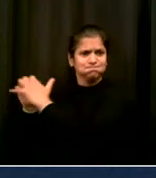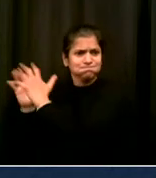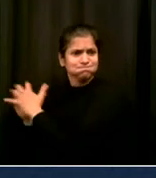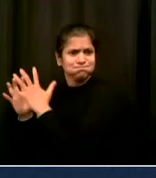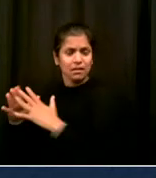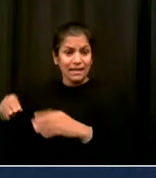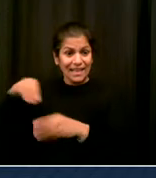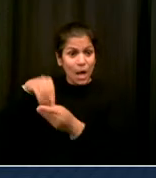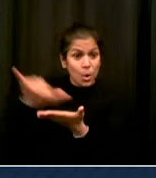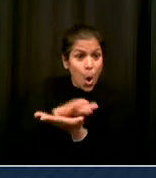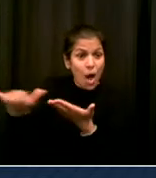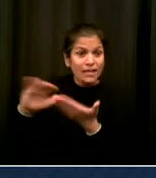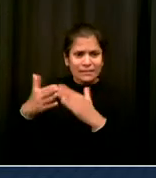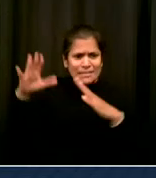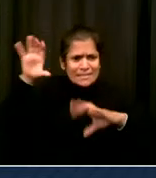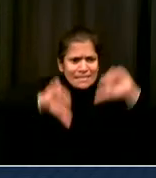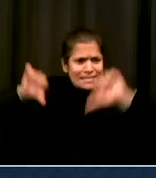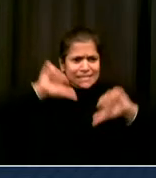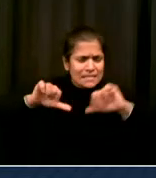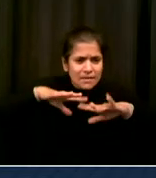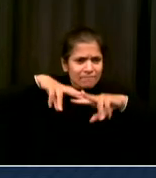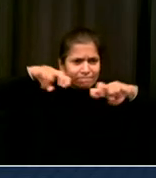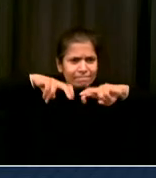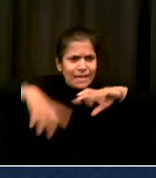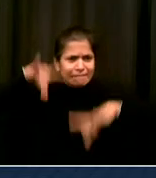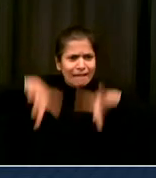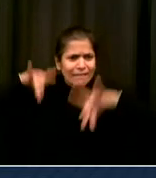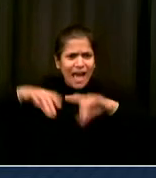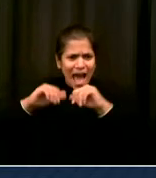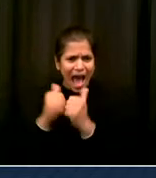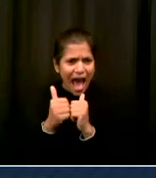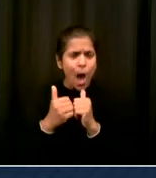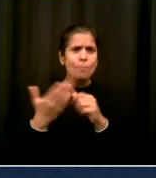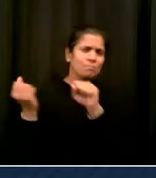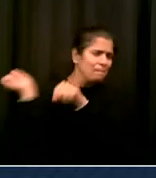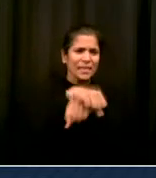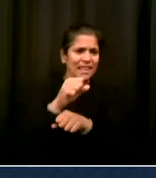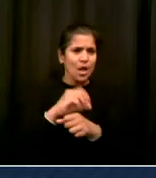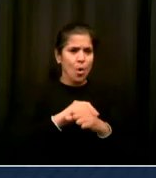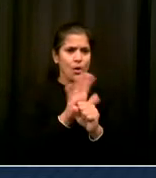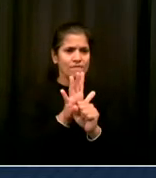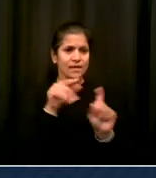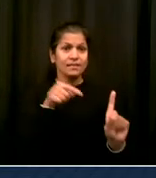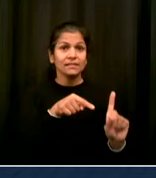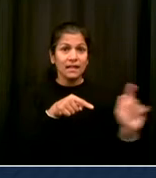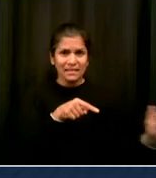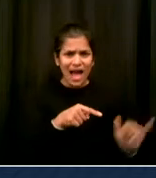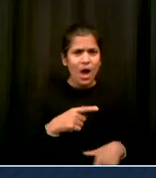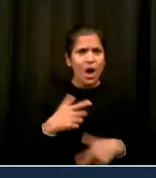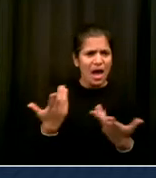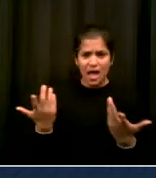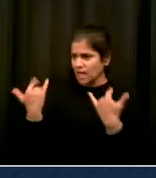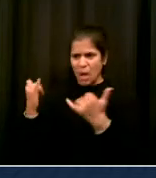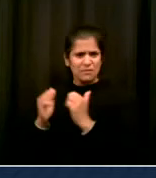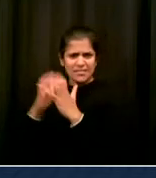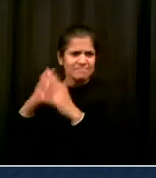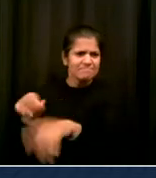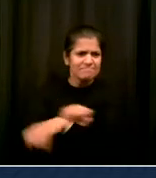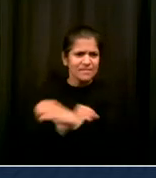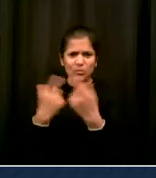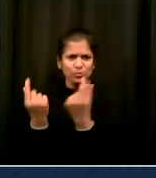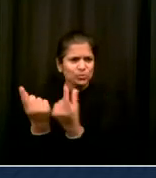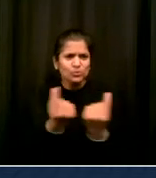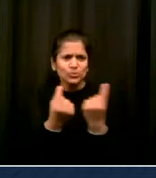did it in record time. That's what New York City is all about, and just the way people helped each other, and the way people expressed their